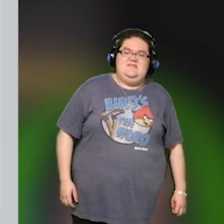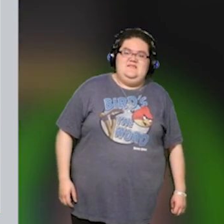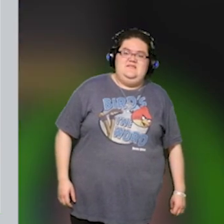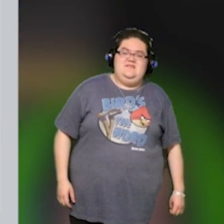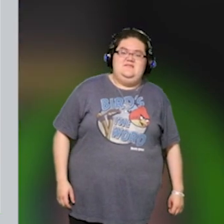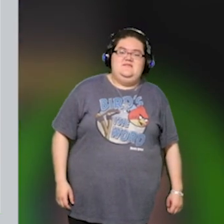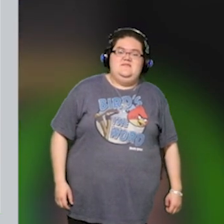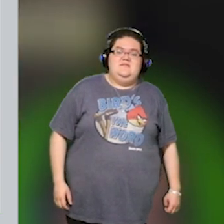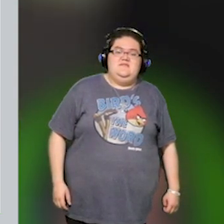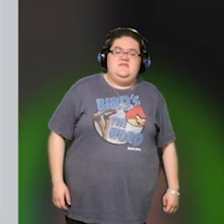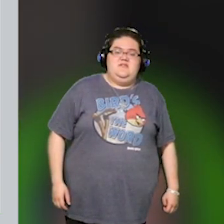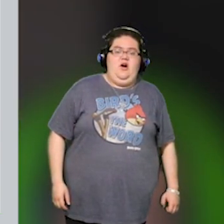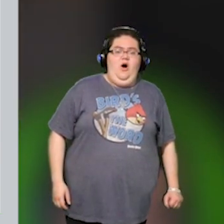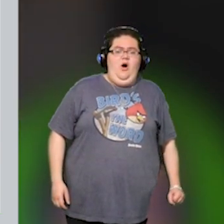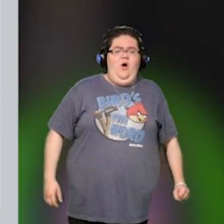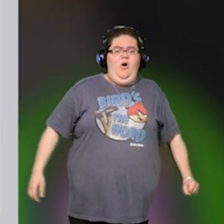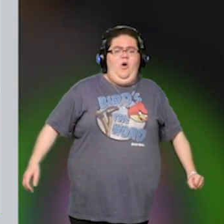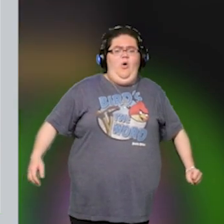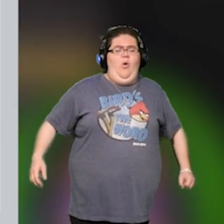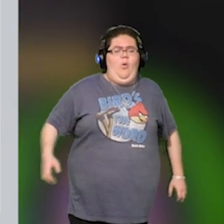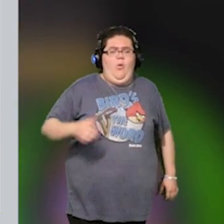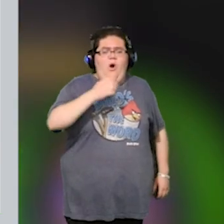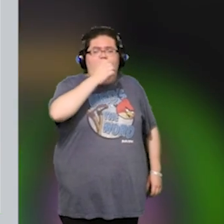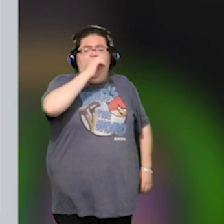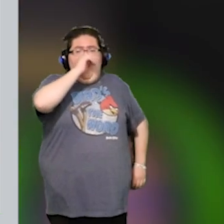Right in the fucking mouth. You can tell when they do it.